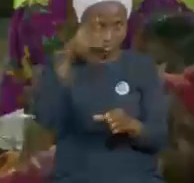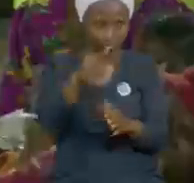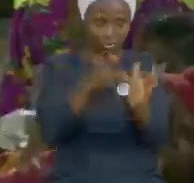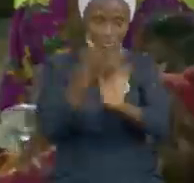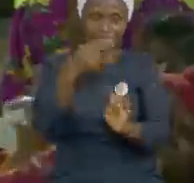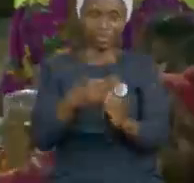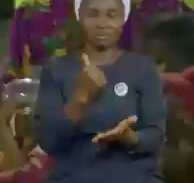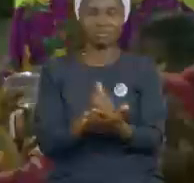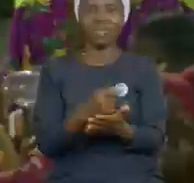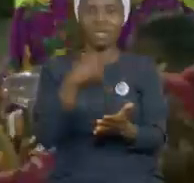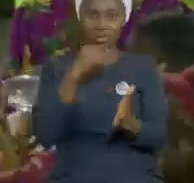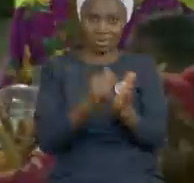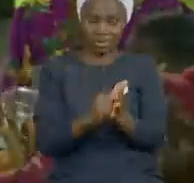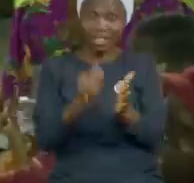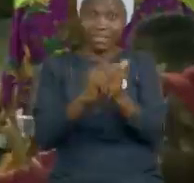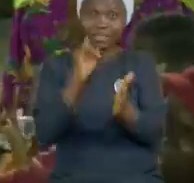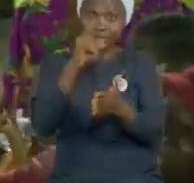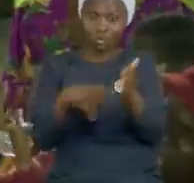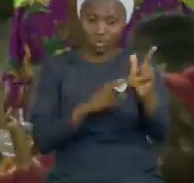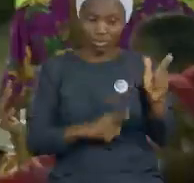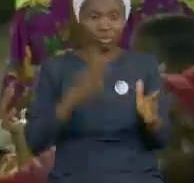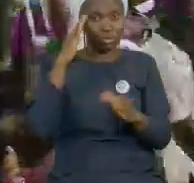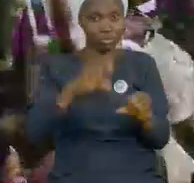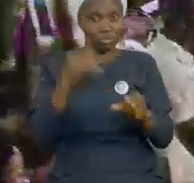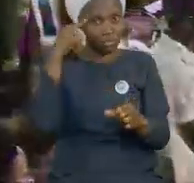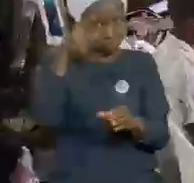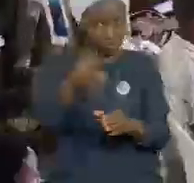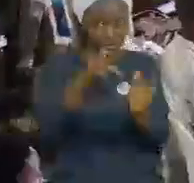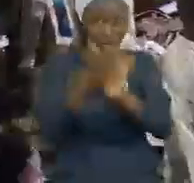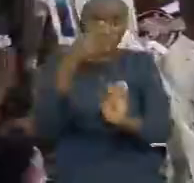I said, that's what the Lord will do for you.